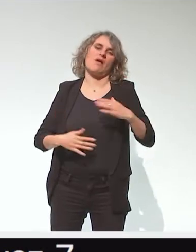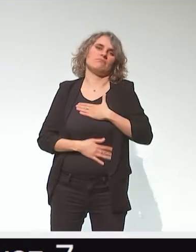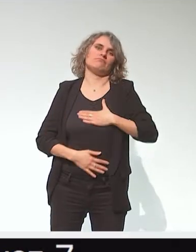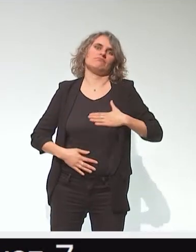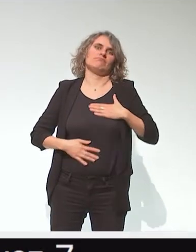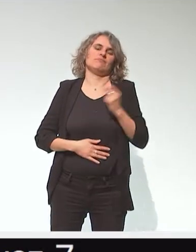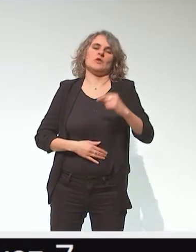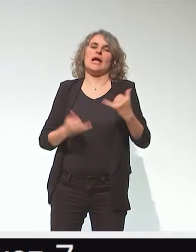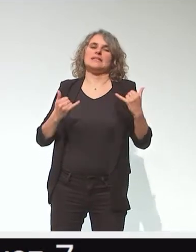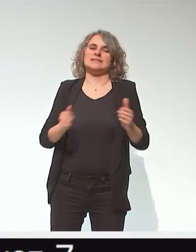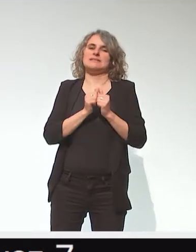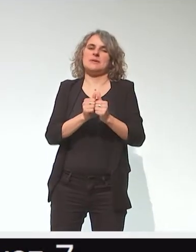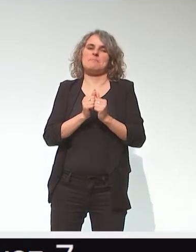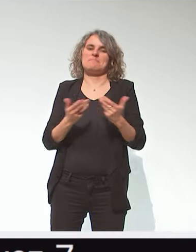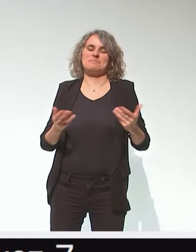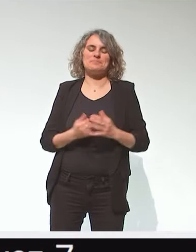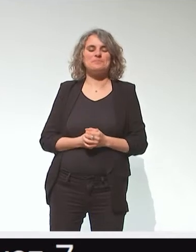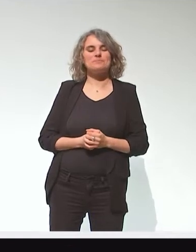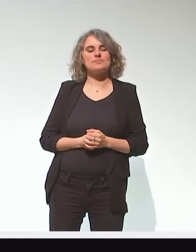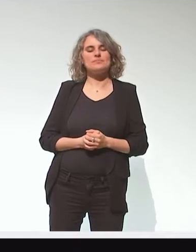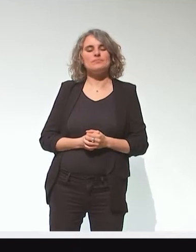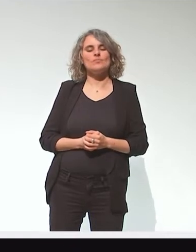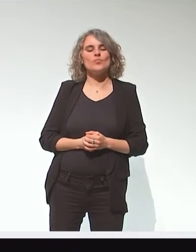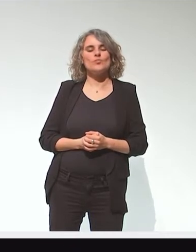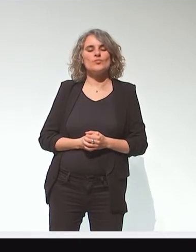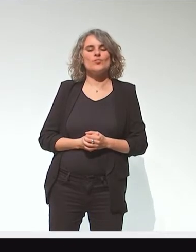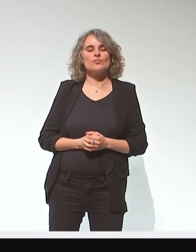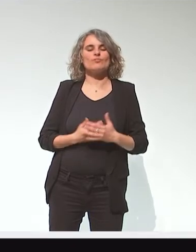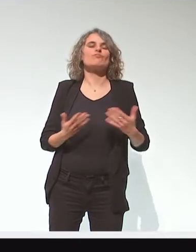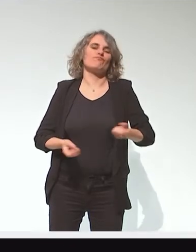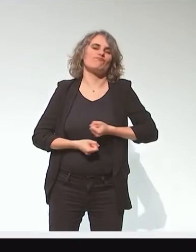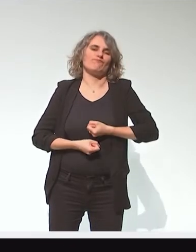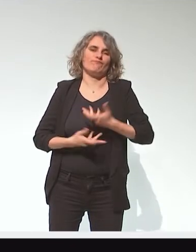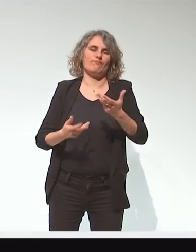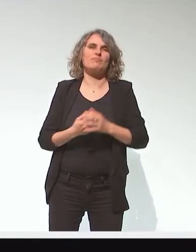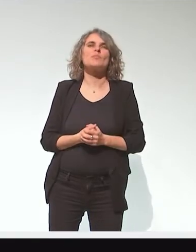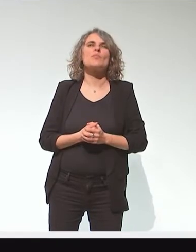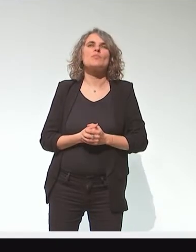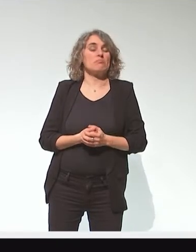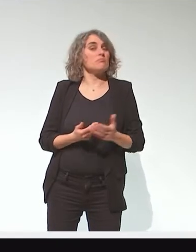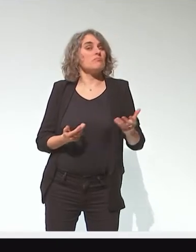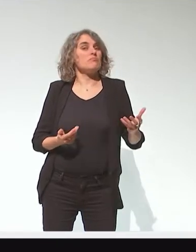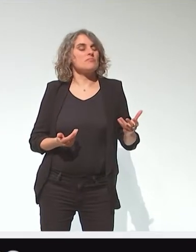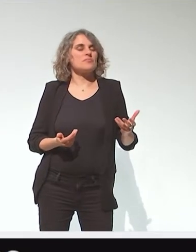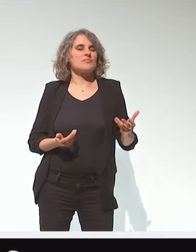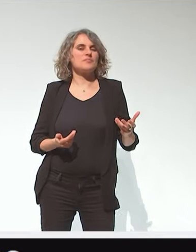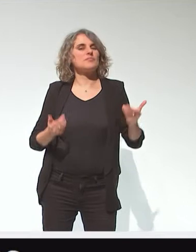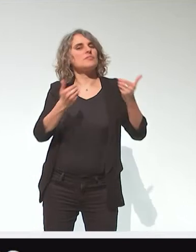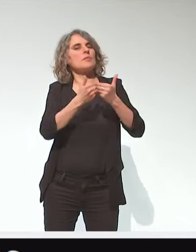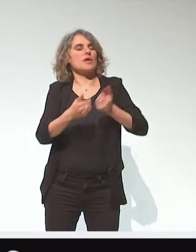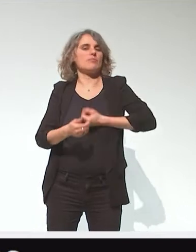Minister Klusell, dear Minister, dear colleagues, I'm delighted to be here with you today. Of the experience of discrimination in the